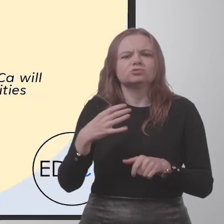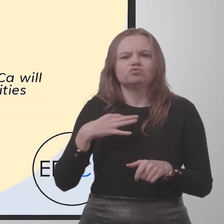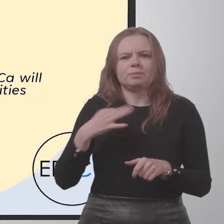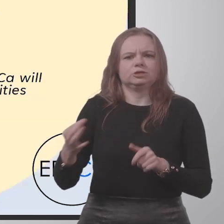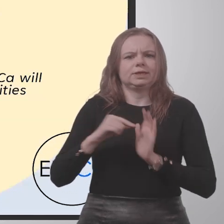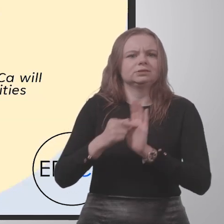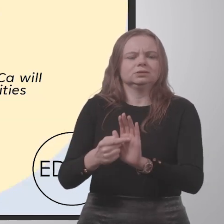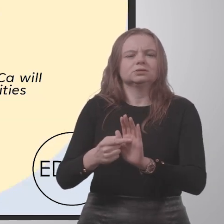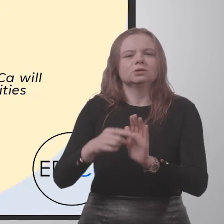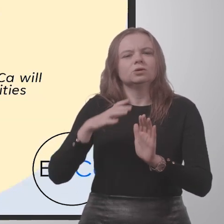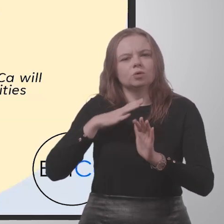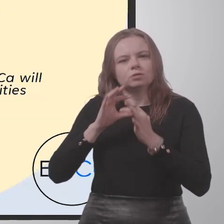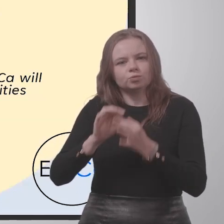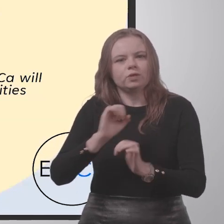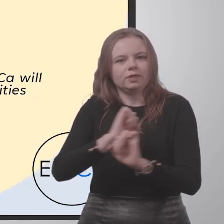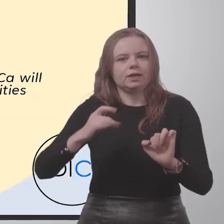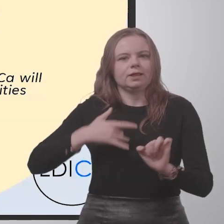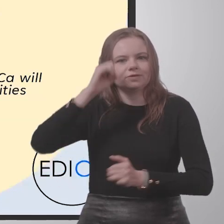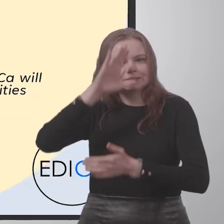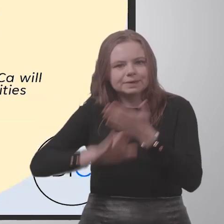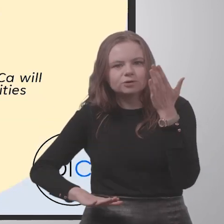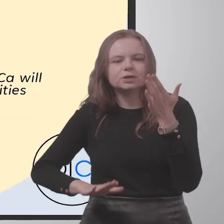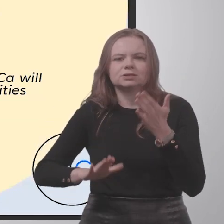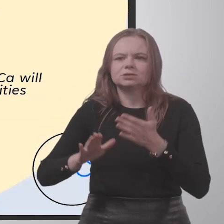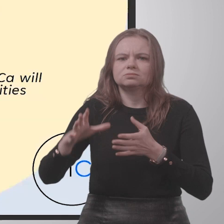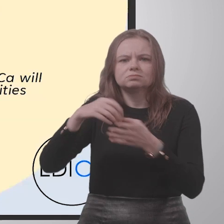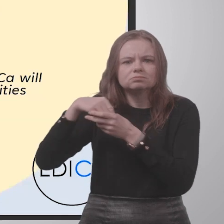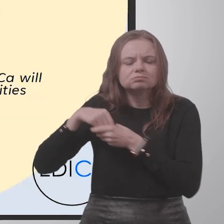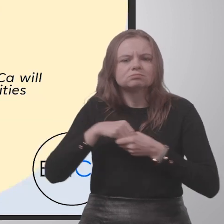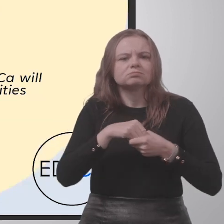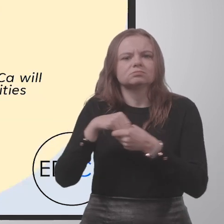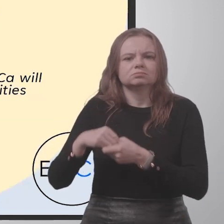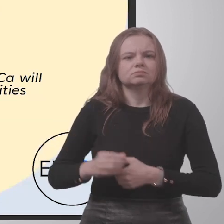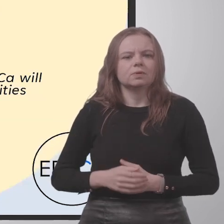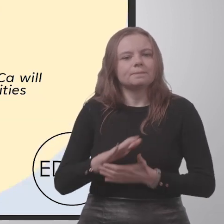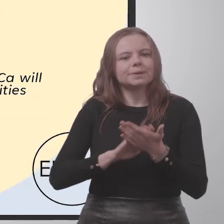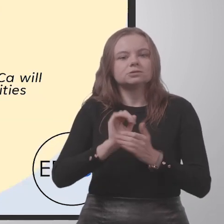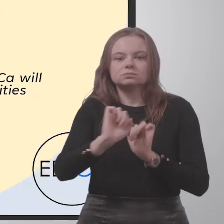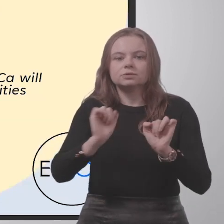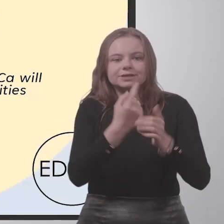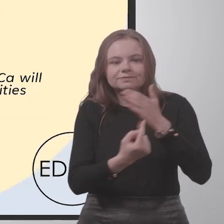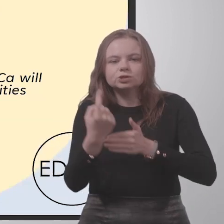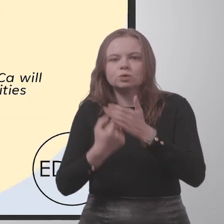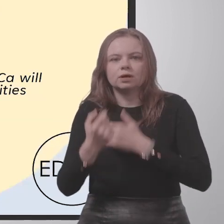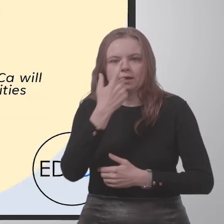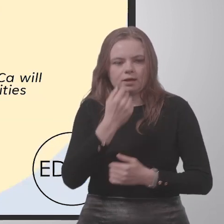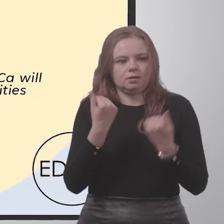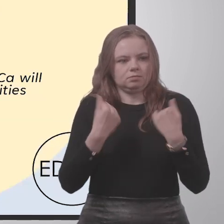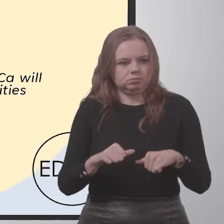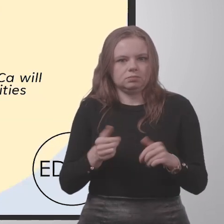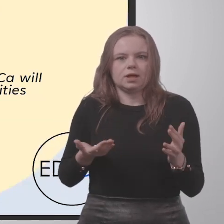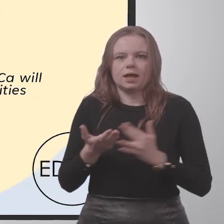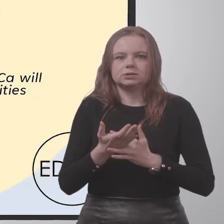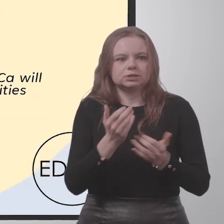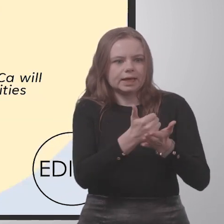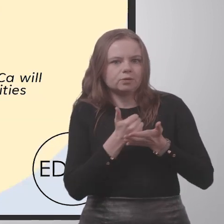really speaks to their lived experience and provide kind of bespoke levers for those individuals to draw on in terms of really being able to access the